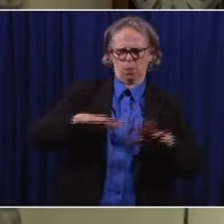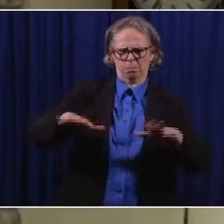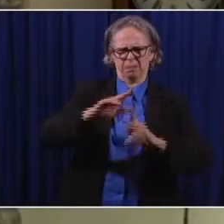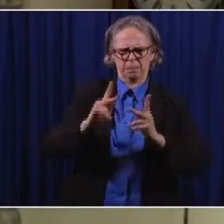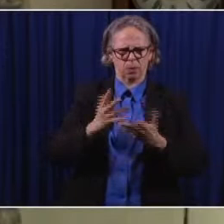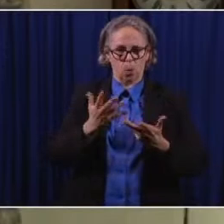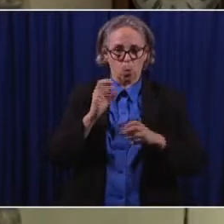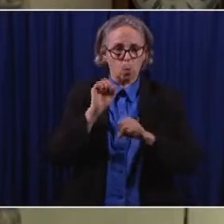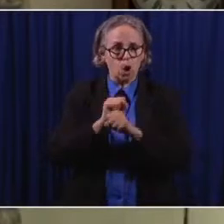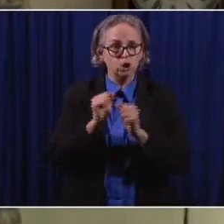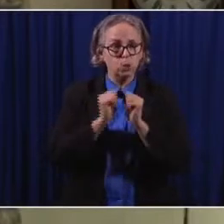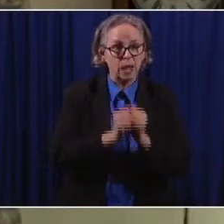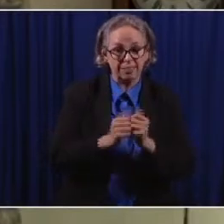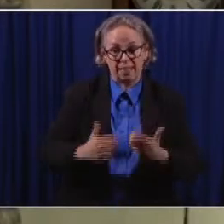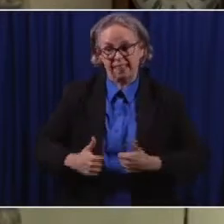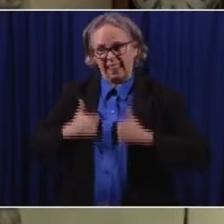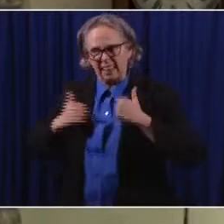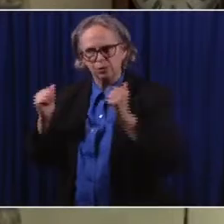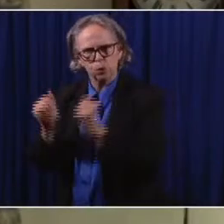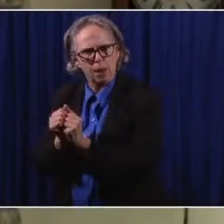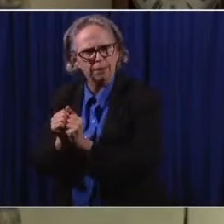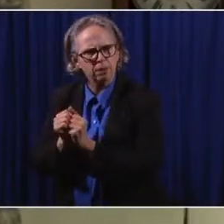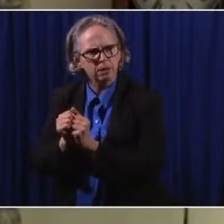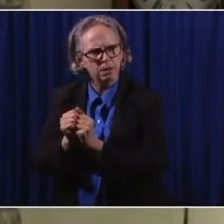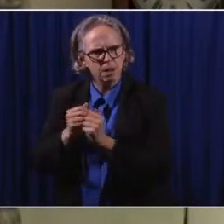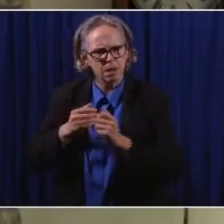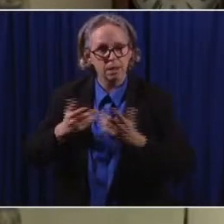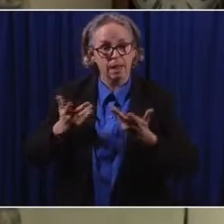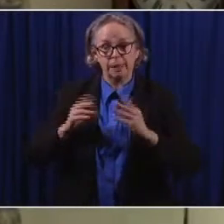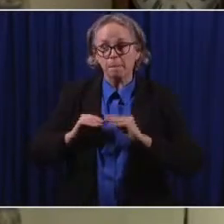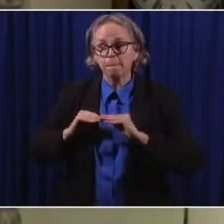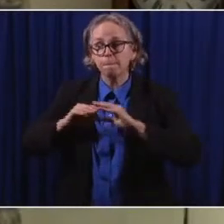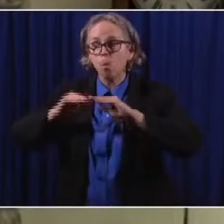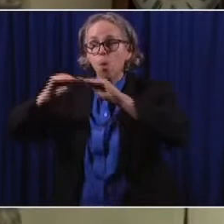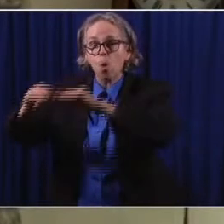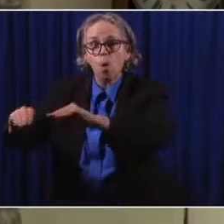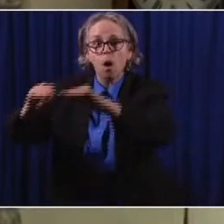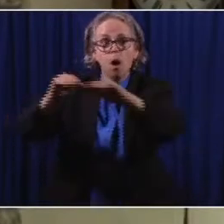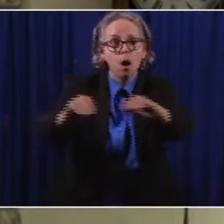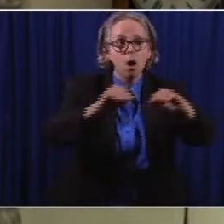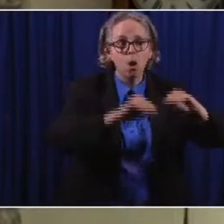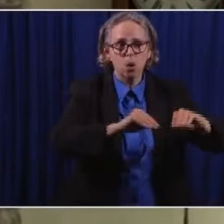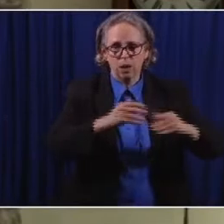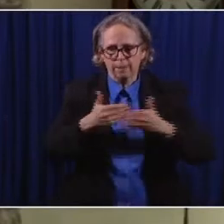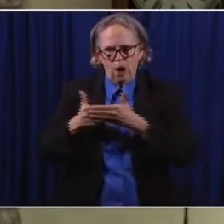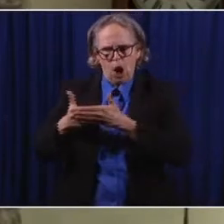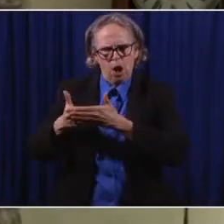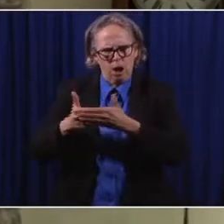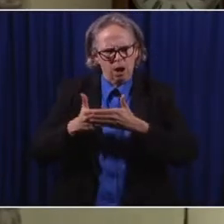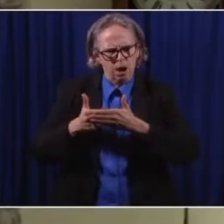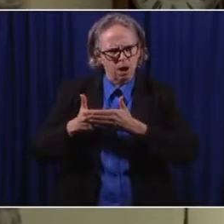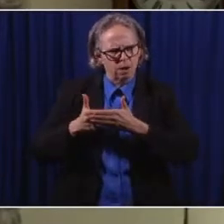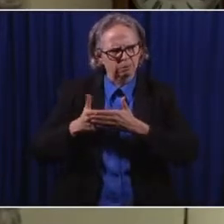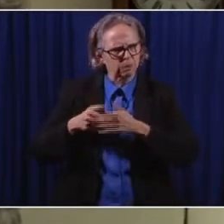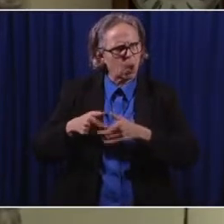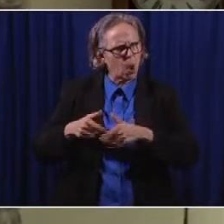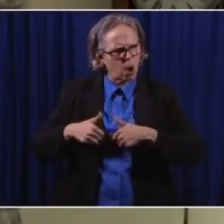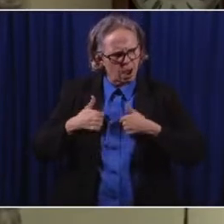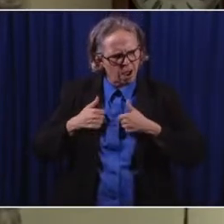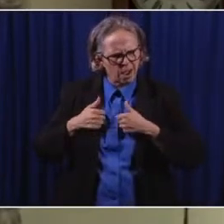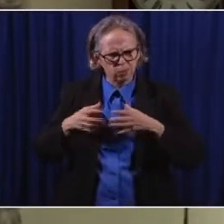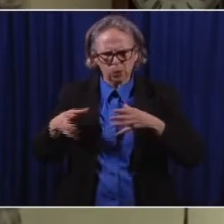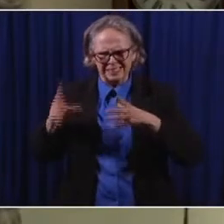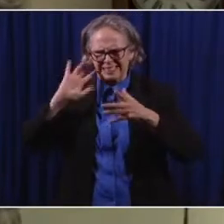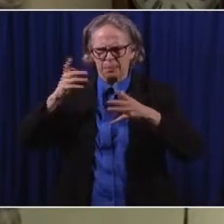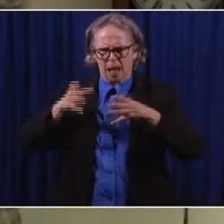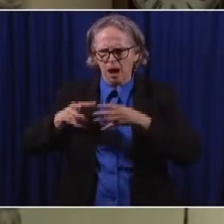close proximity to each other. These unique circumstances have created a situation where workers and their families are many